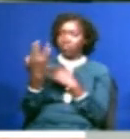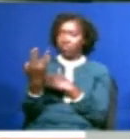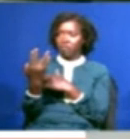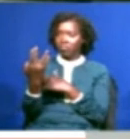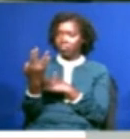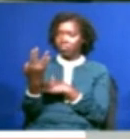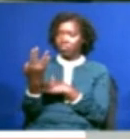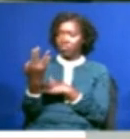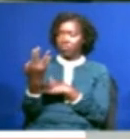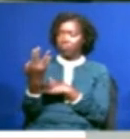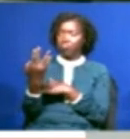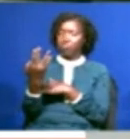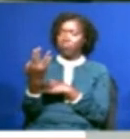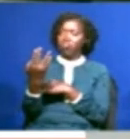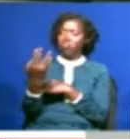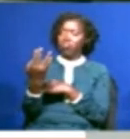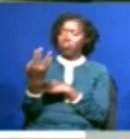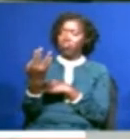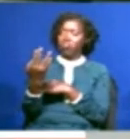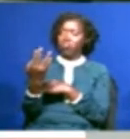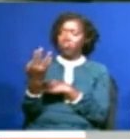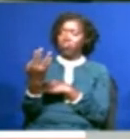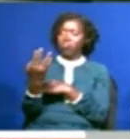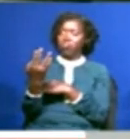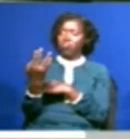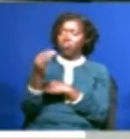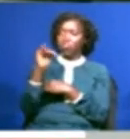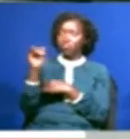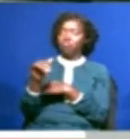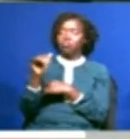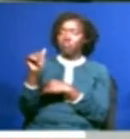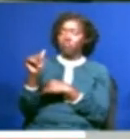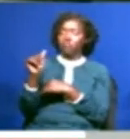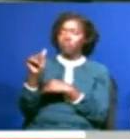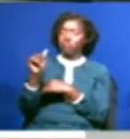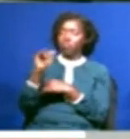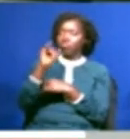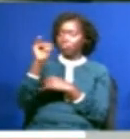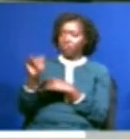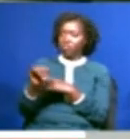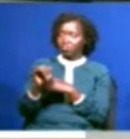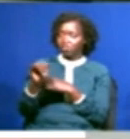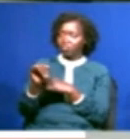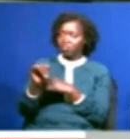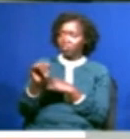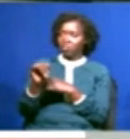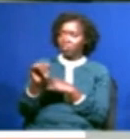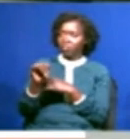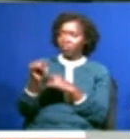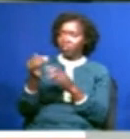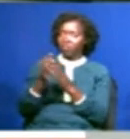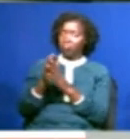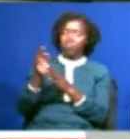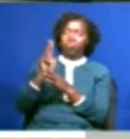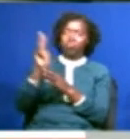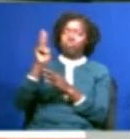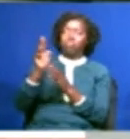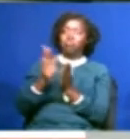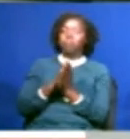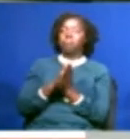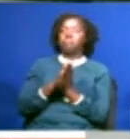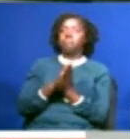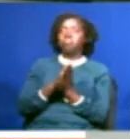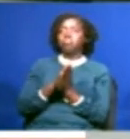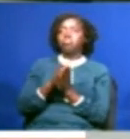basically the Jubilee wing of the former president and Raila Amolo Odinga. Mm. We